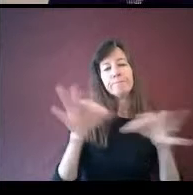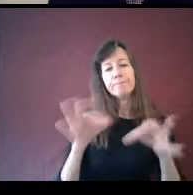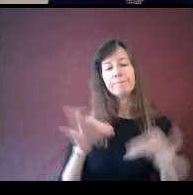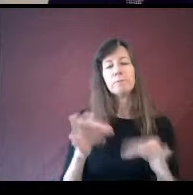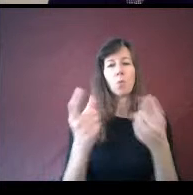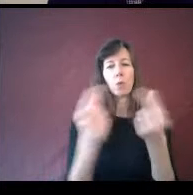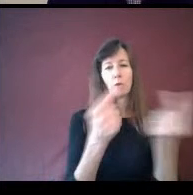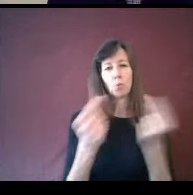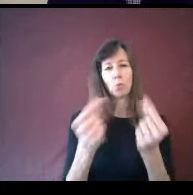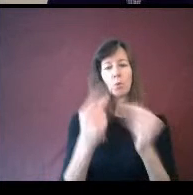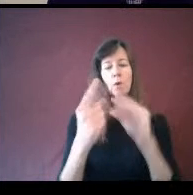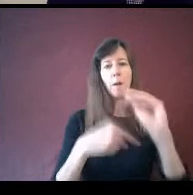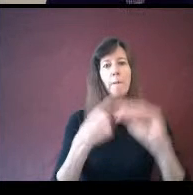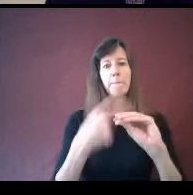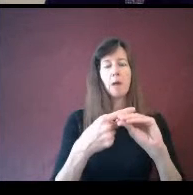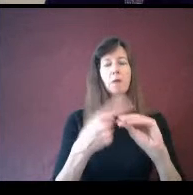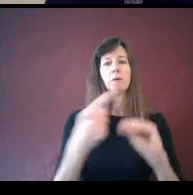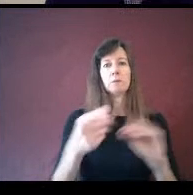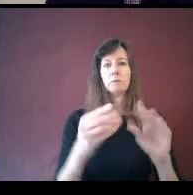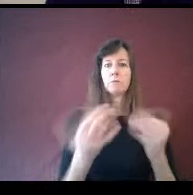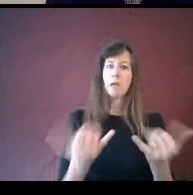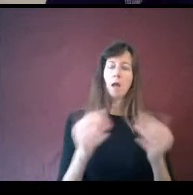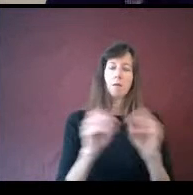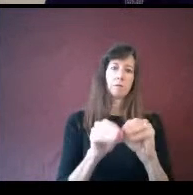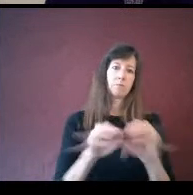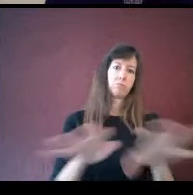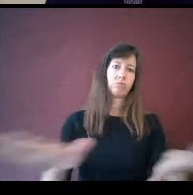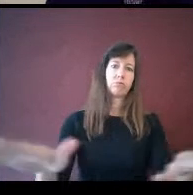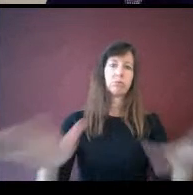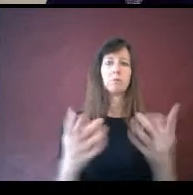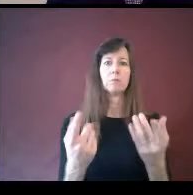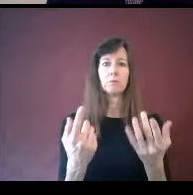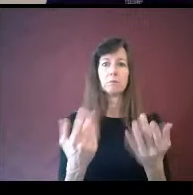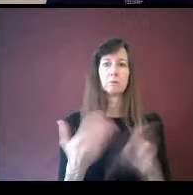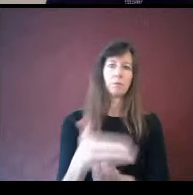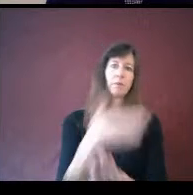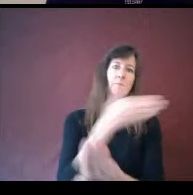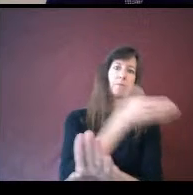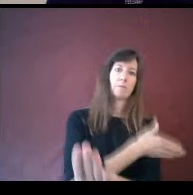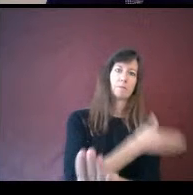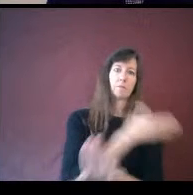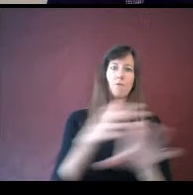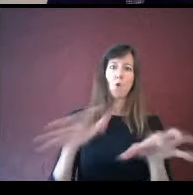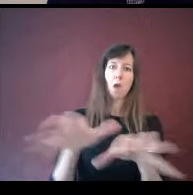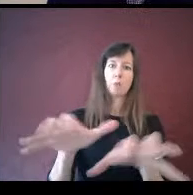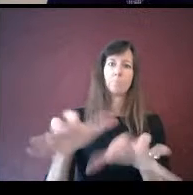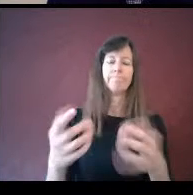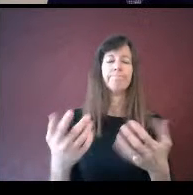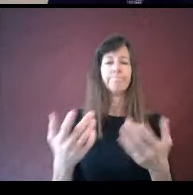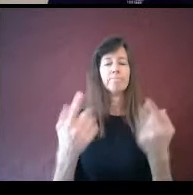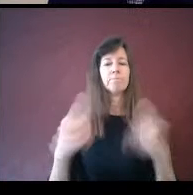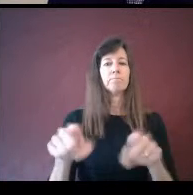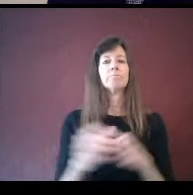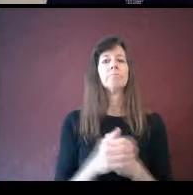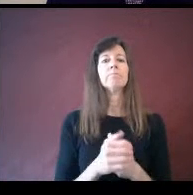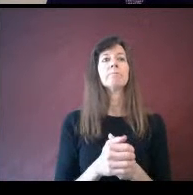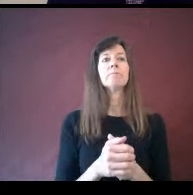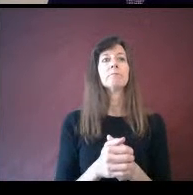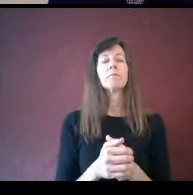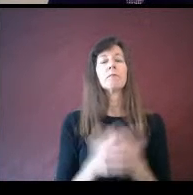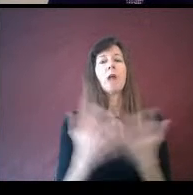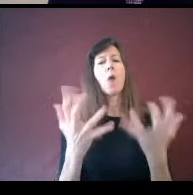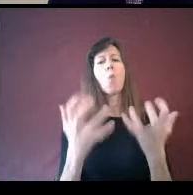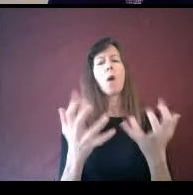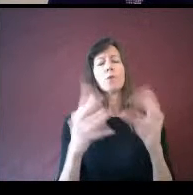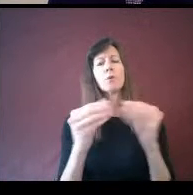continued spread. We, as I said earlier, are still pushing on every front to expand testing. I am